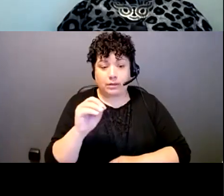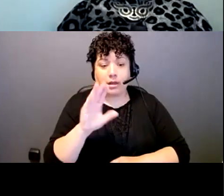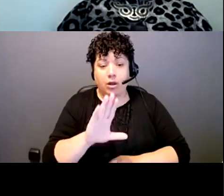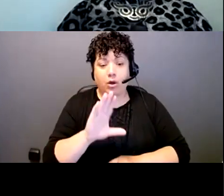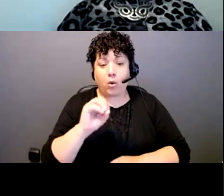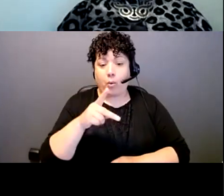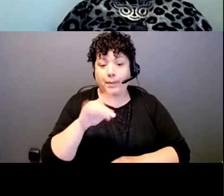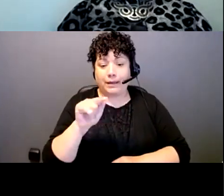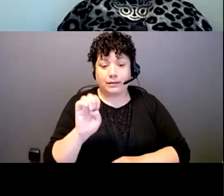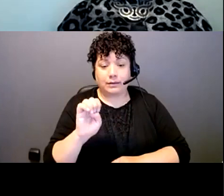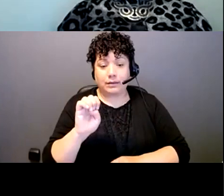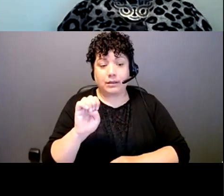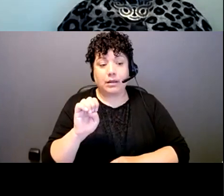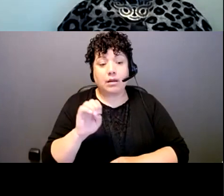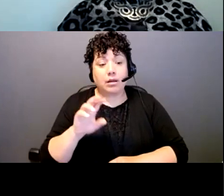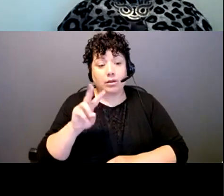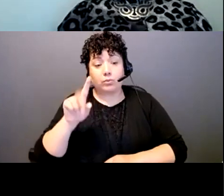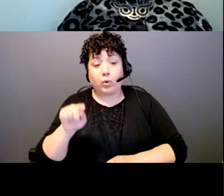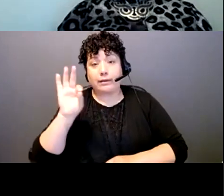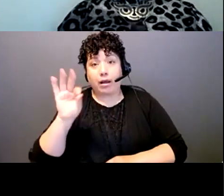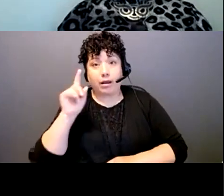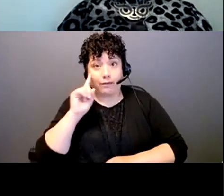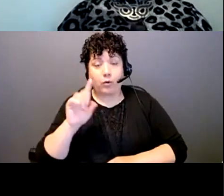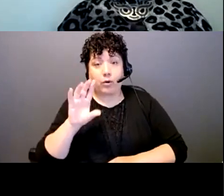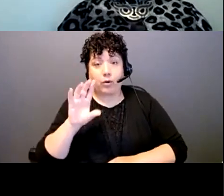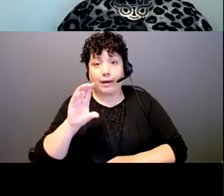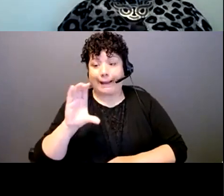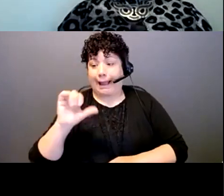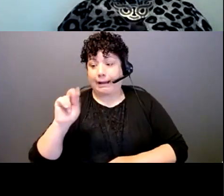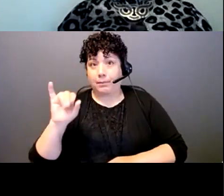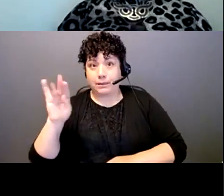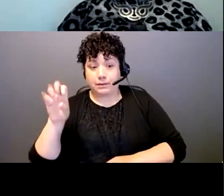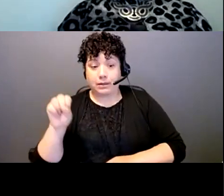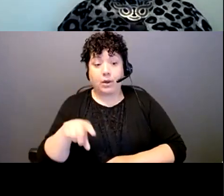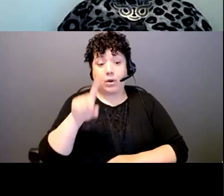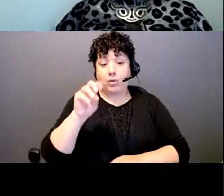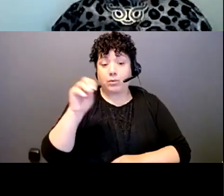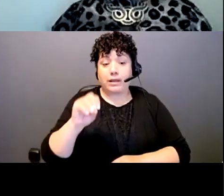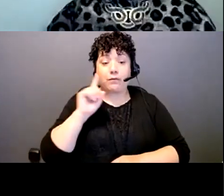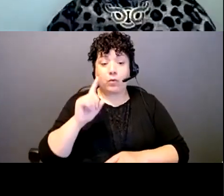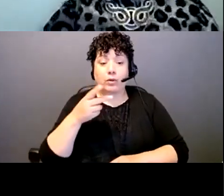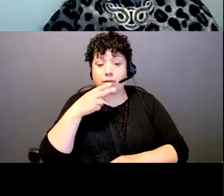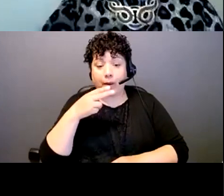dependence 2.9, cannabis use 1%, and tobacco use disorder 1.4%.